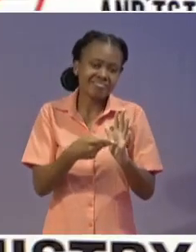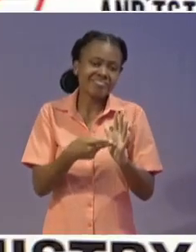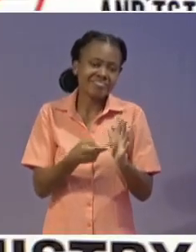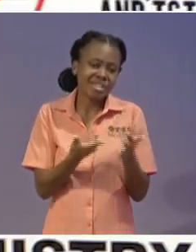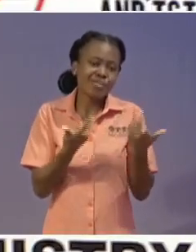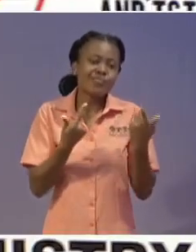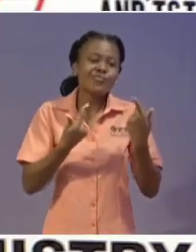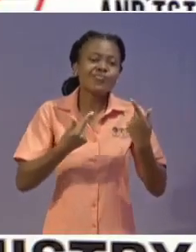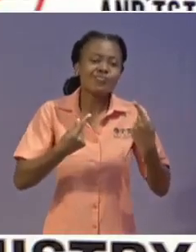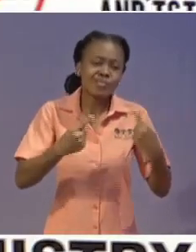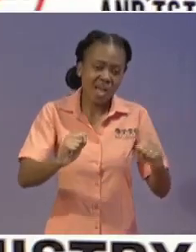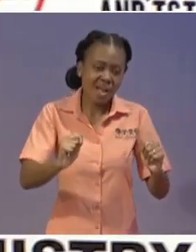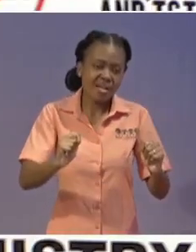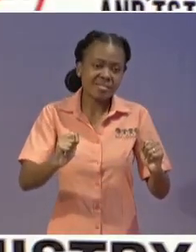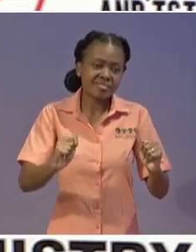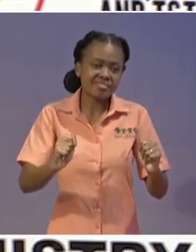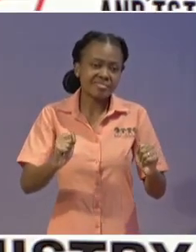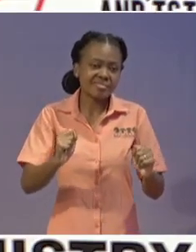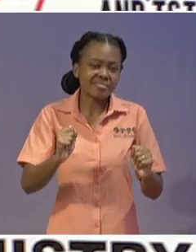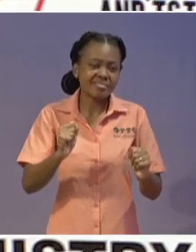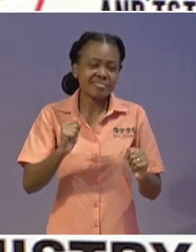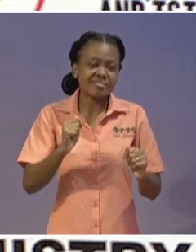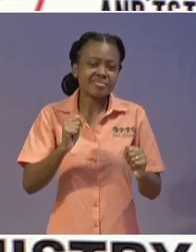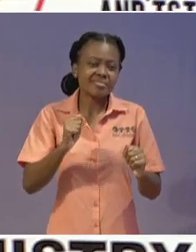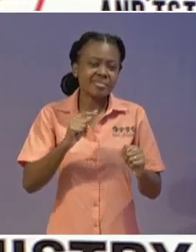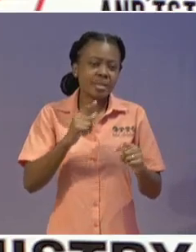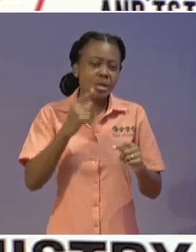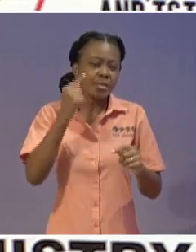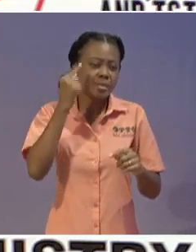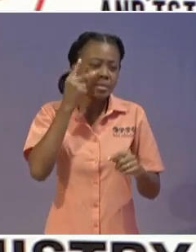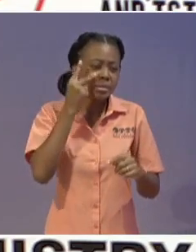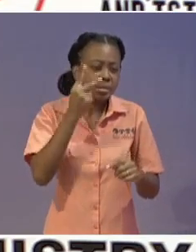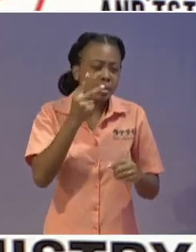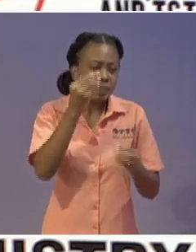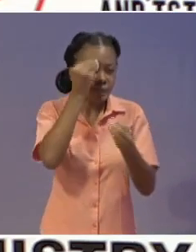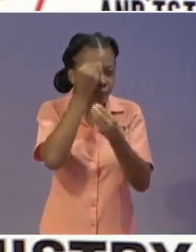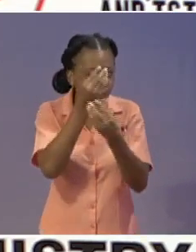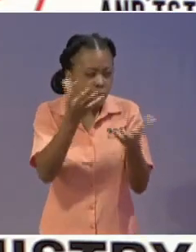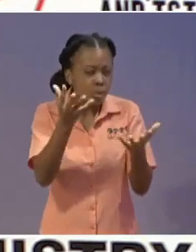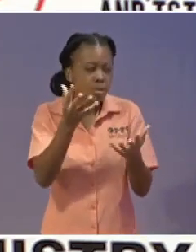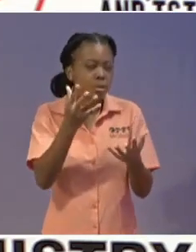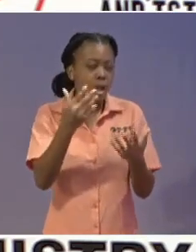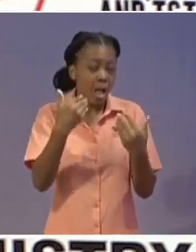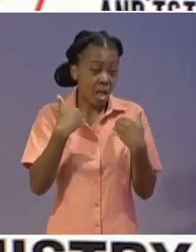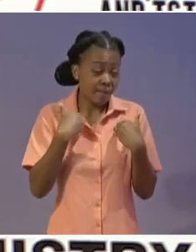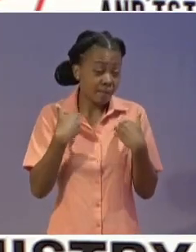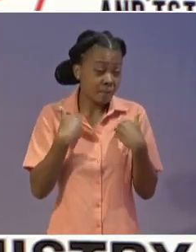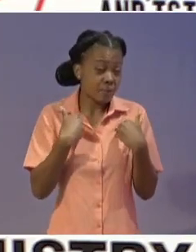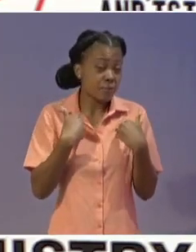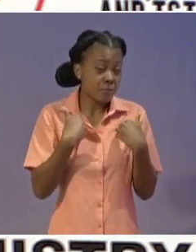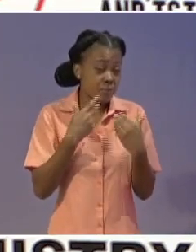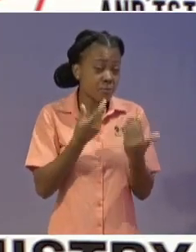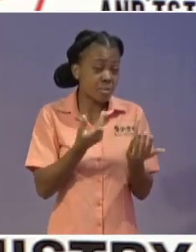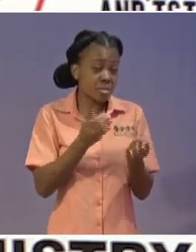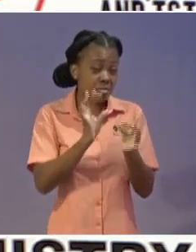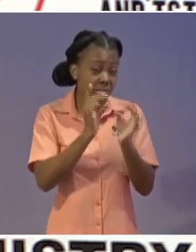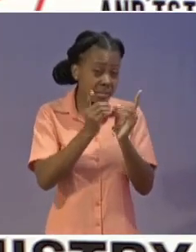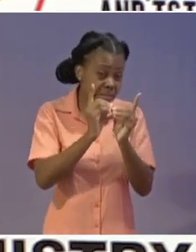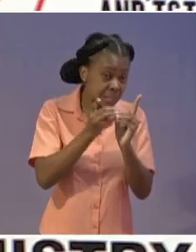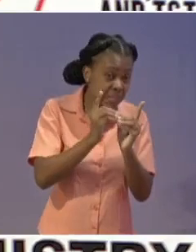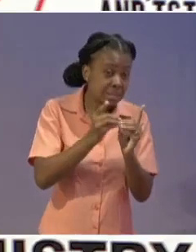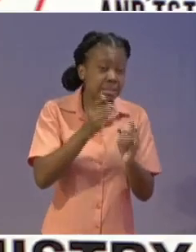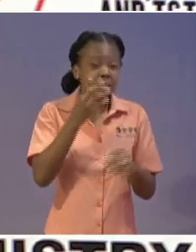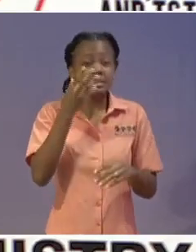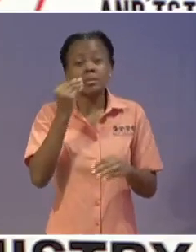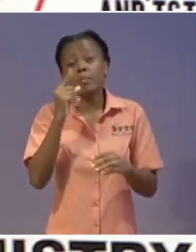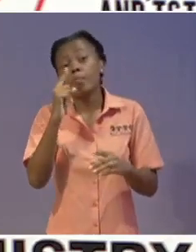mount an immune response based on the data that we have and the data that we know. So someone that has one dose as opposed to someone that has